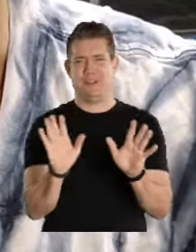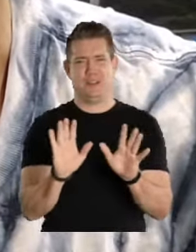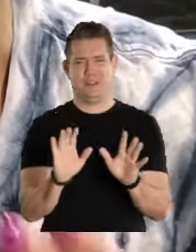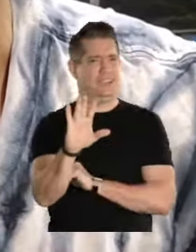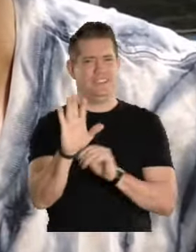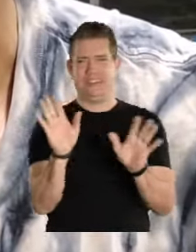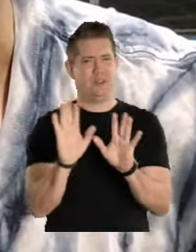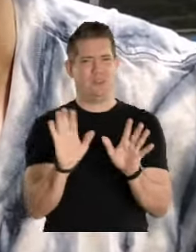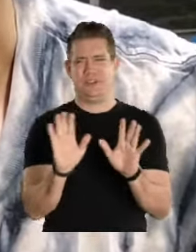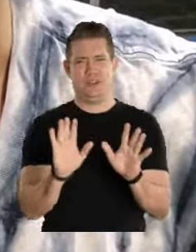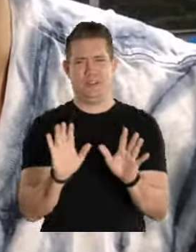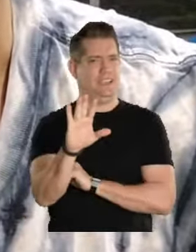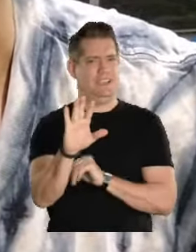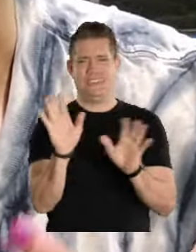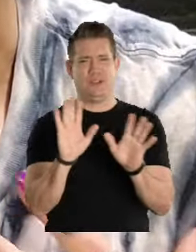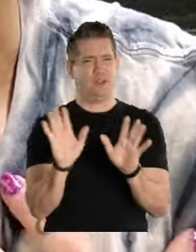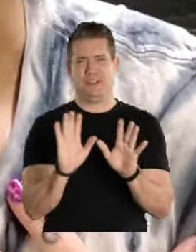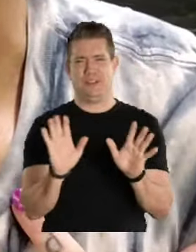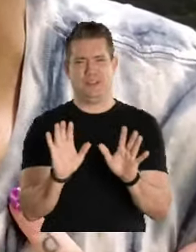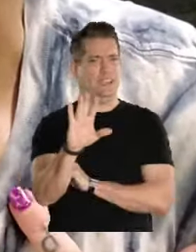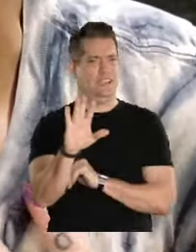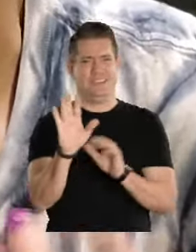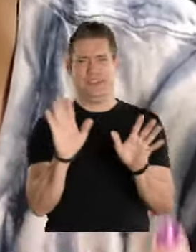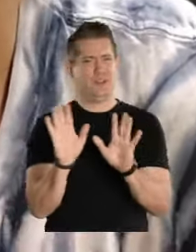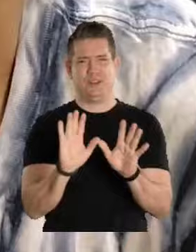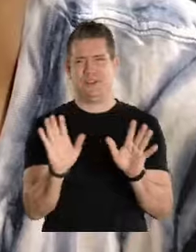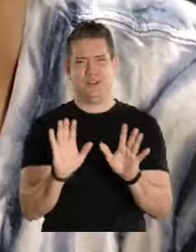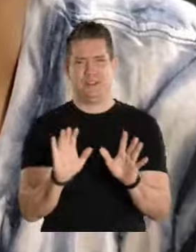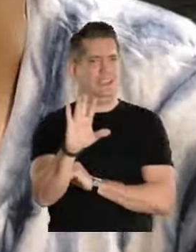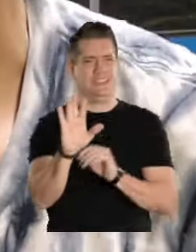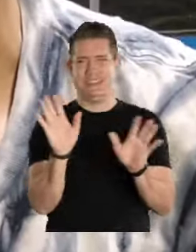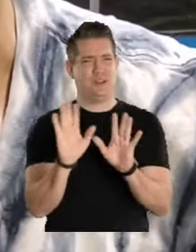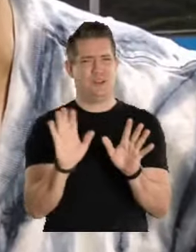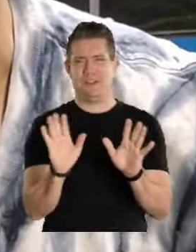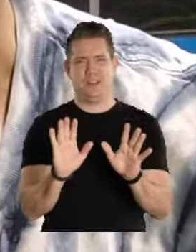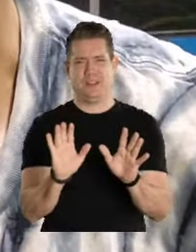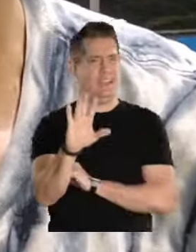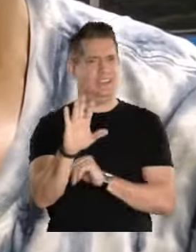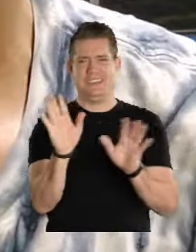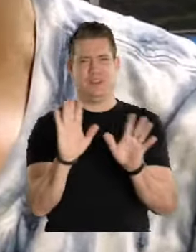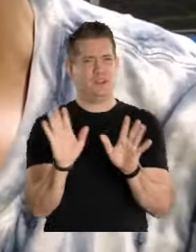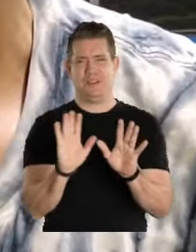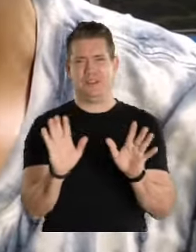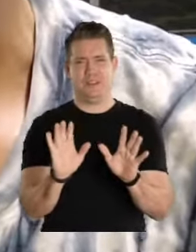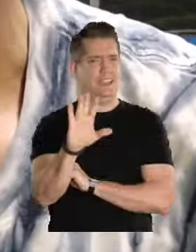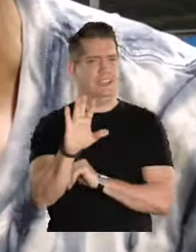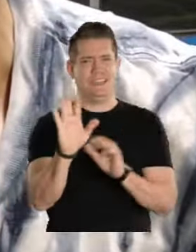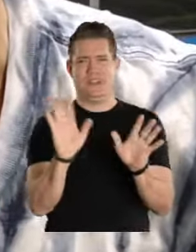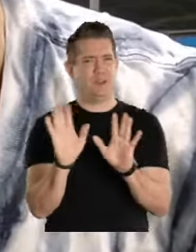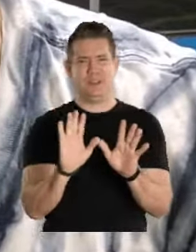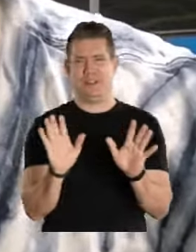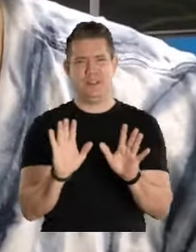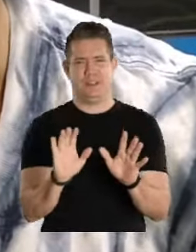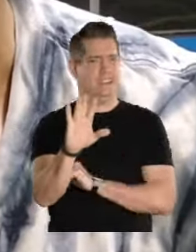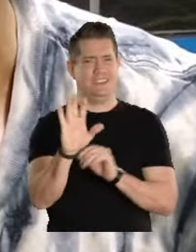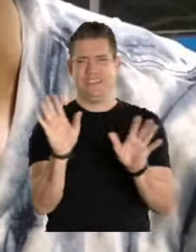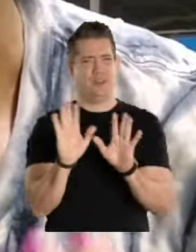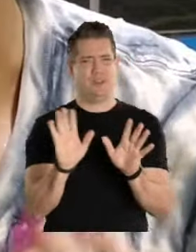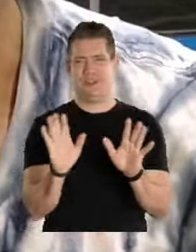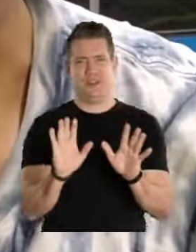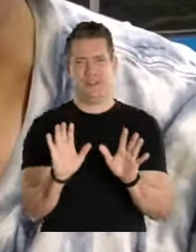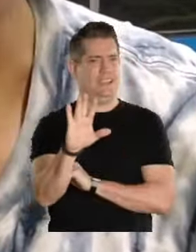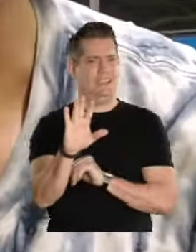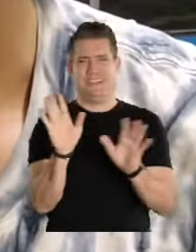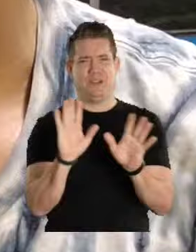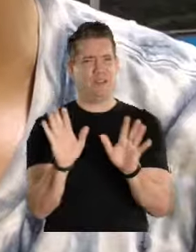So it's like if you let those muscles atrophy, if you don't let that heart pump its blood and do its thing, then guess what? You're putting yourself